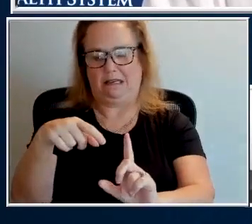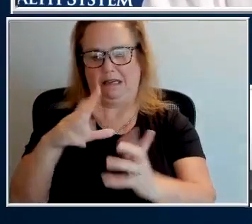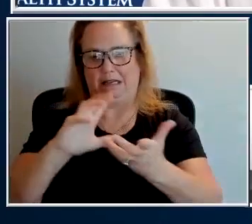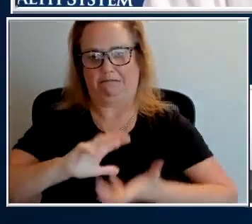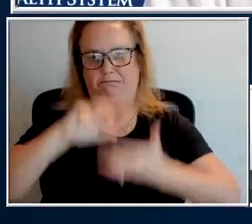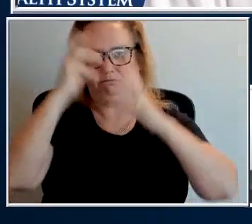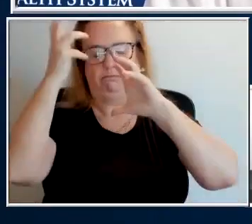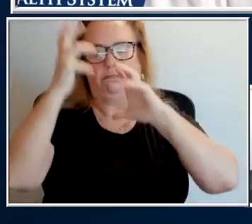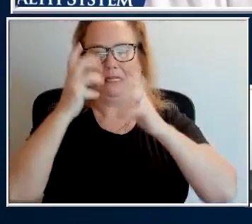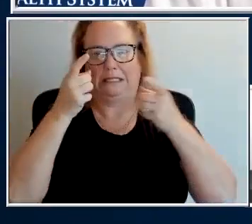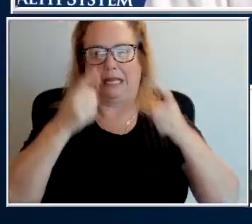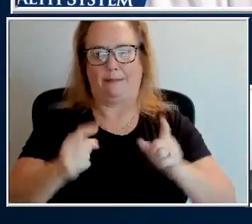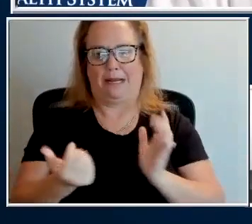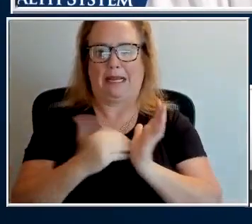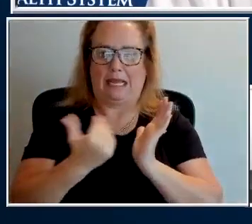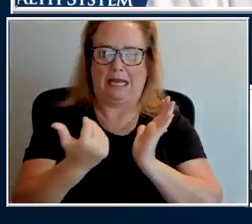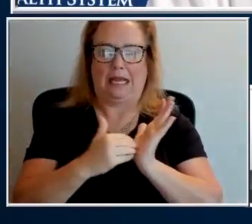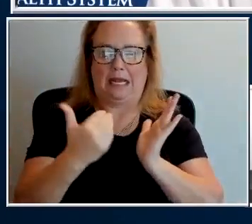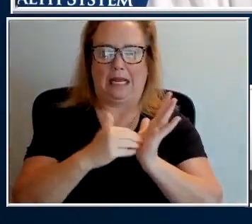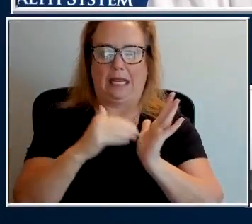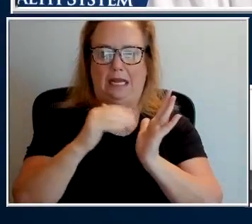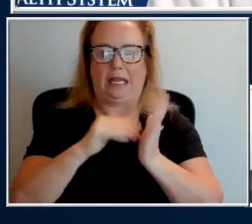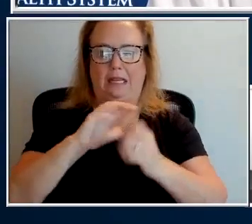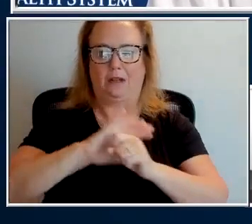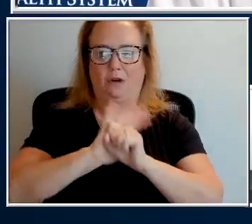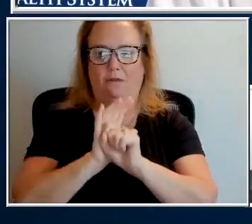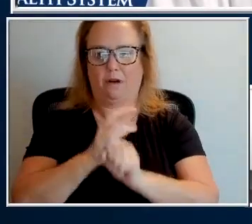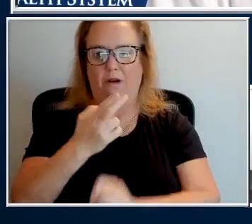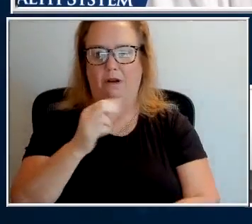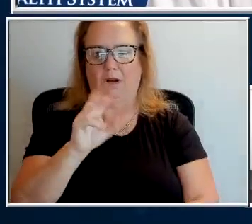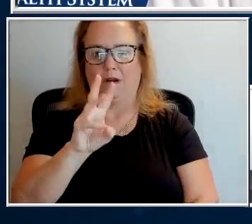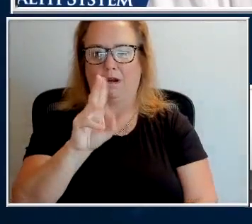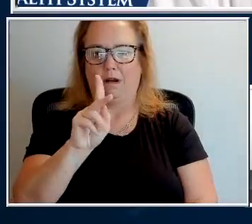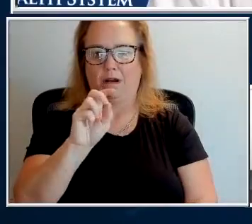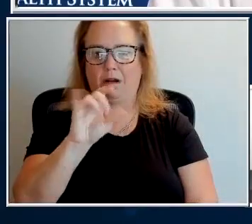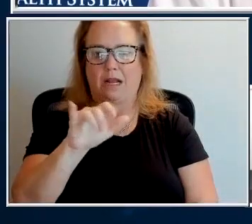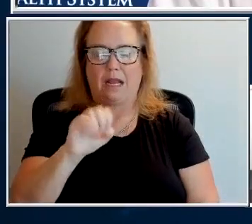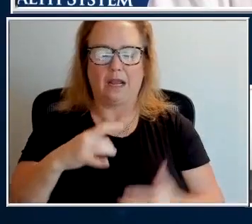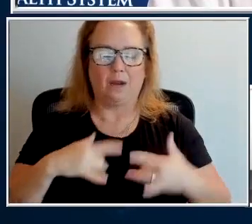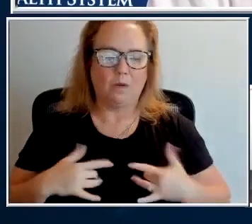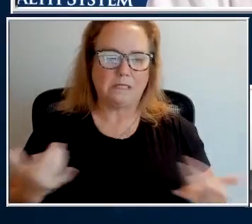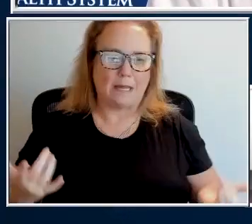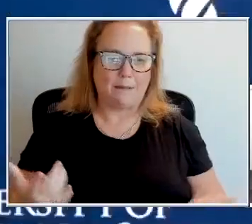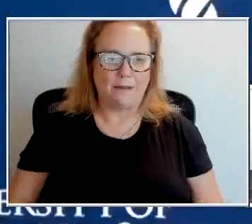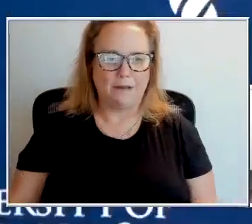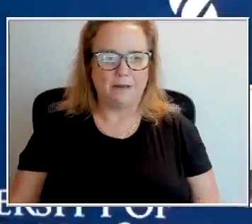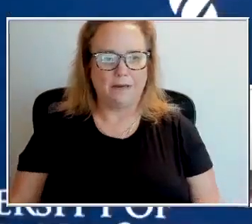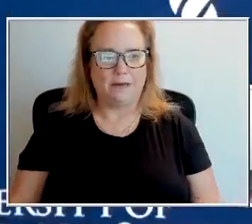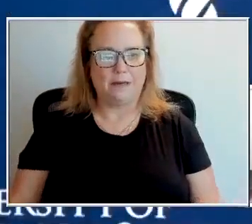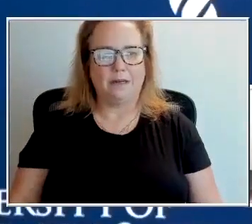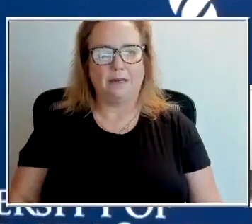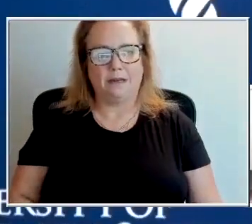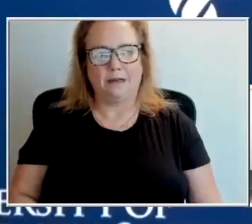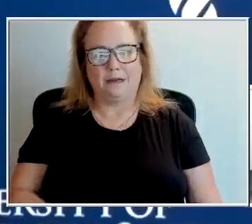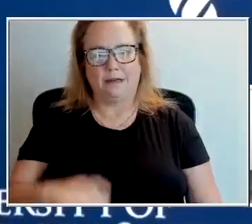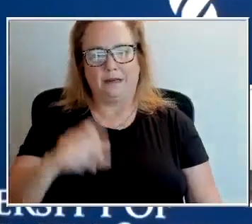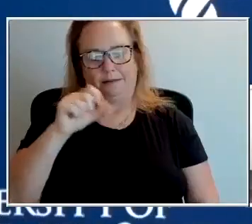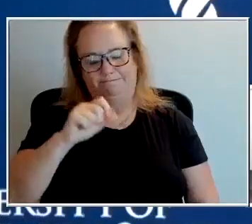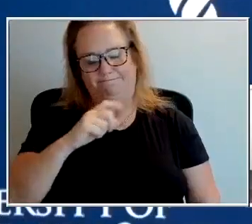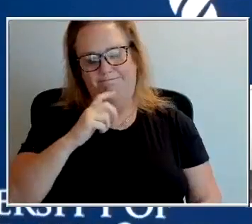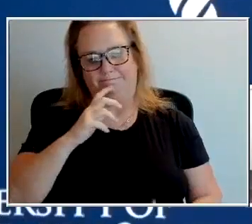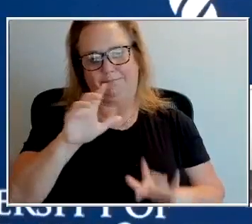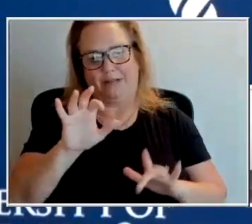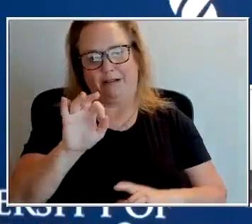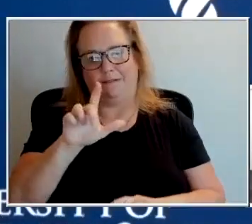has occurred again and again throughout COVID. Hawkeye, what the heck? Yeah, just some poor shepherds for the flocks there down in Florida